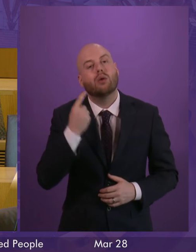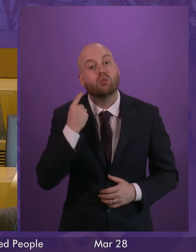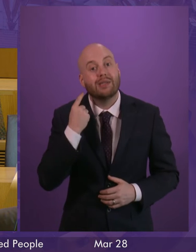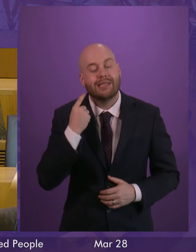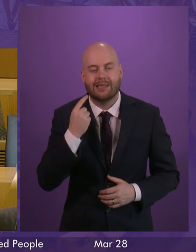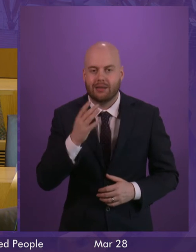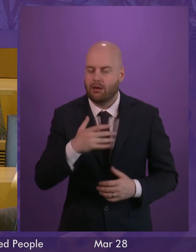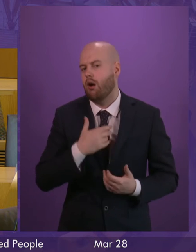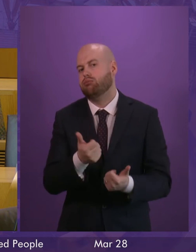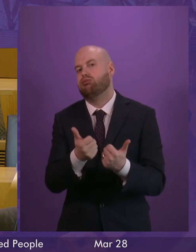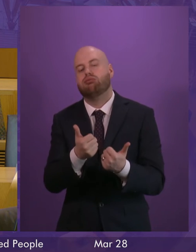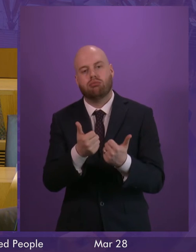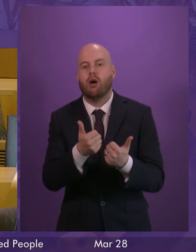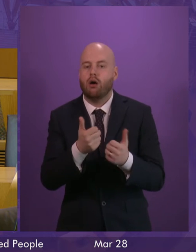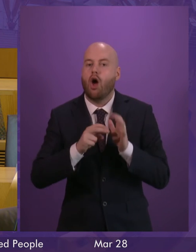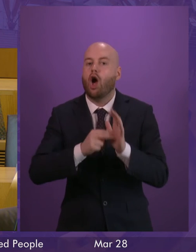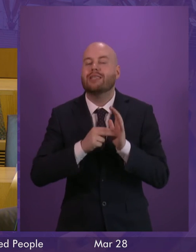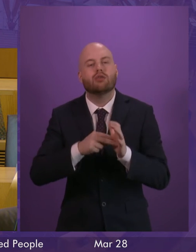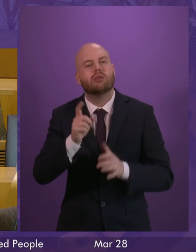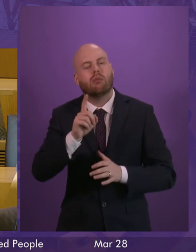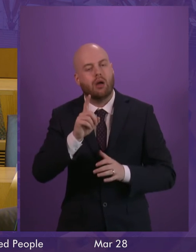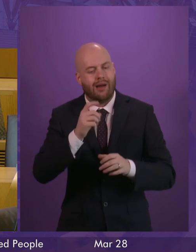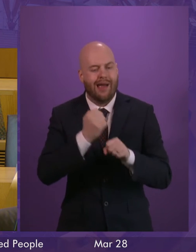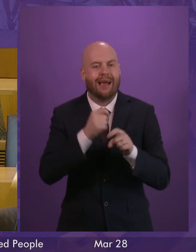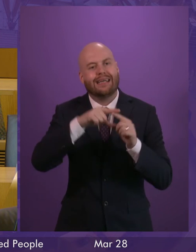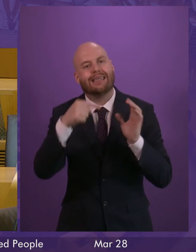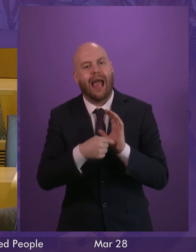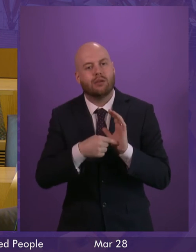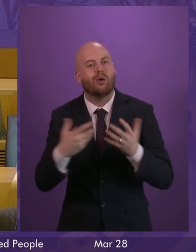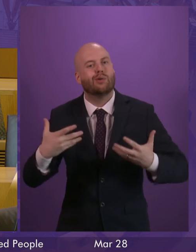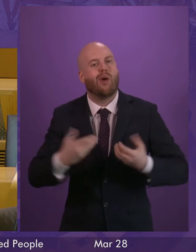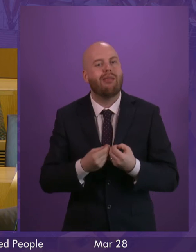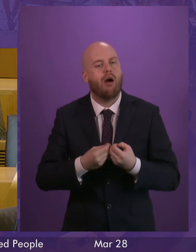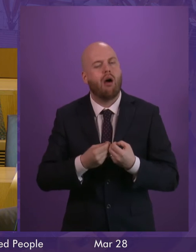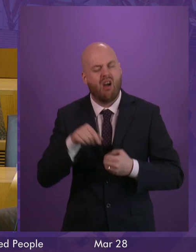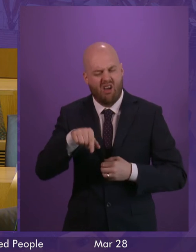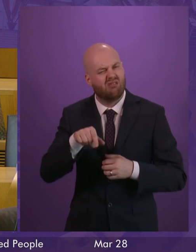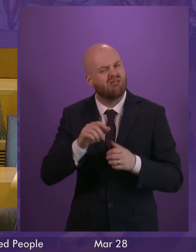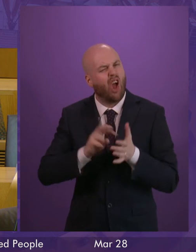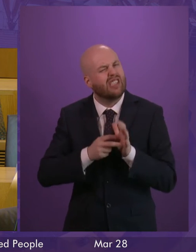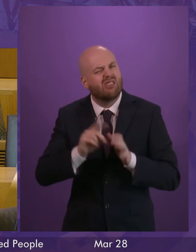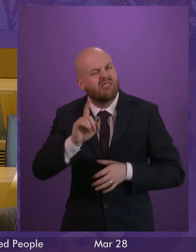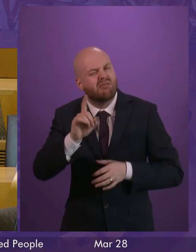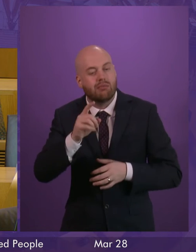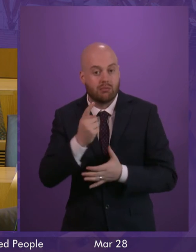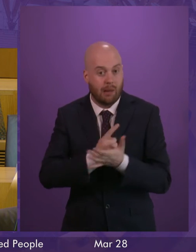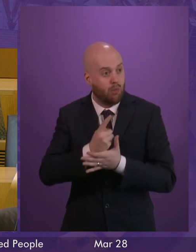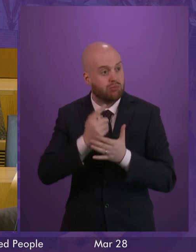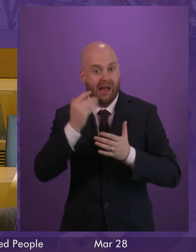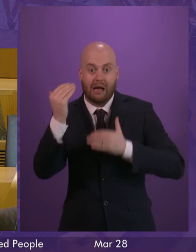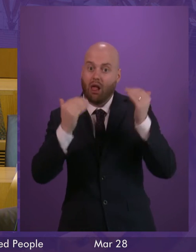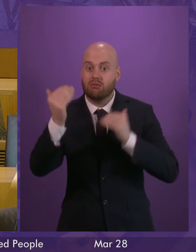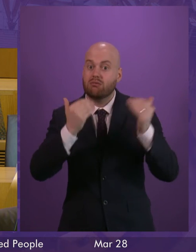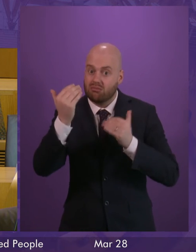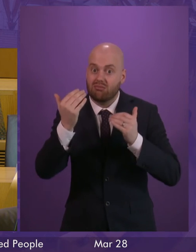were at it, for an organisation in Edinburgh called Get Together. Get Together are about adult self-determination. They are about recognising